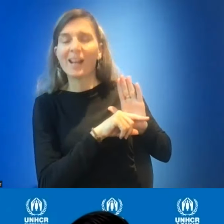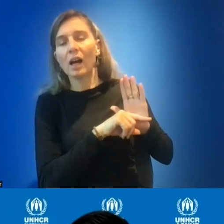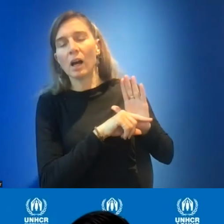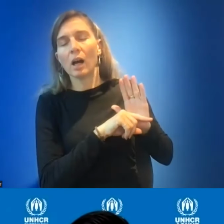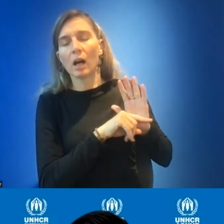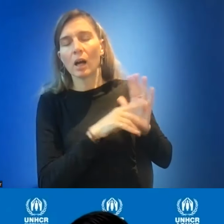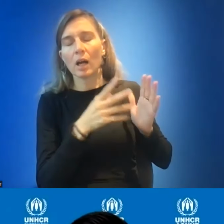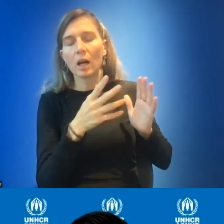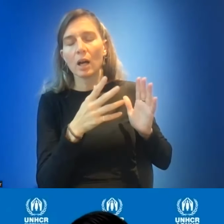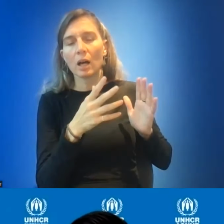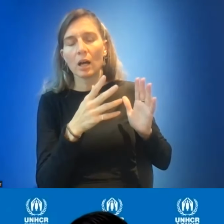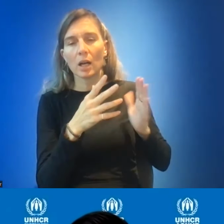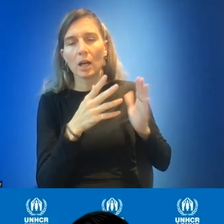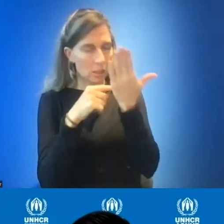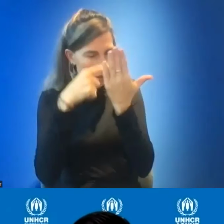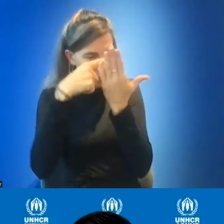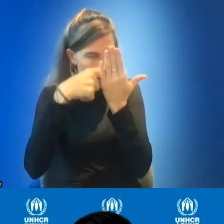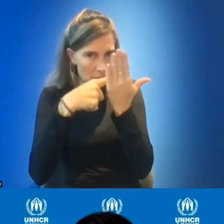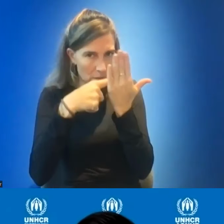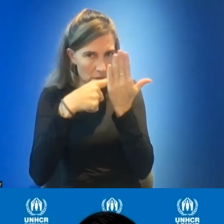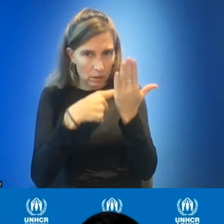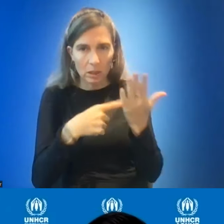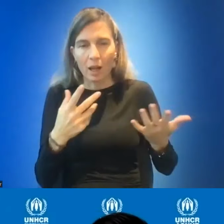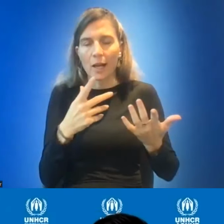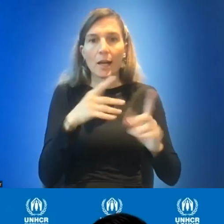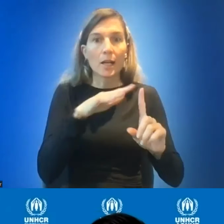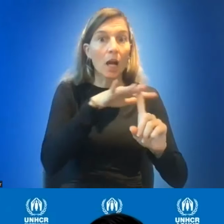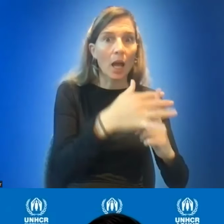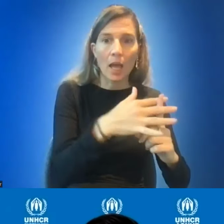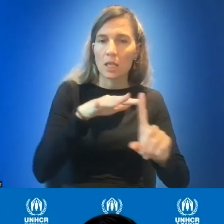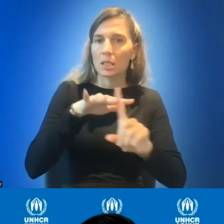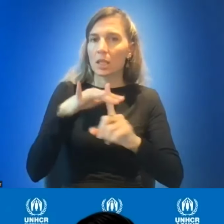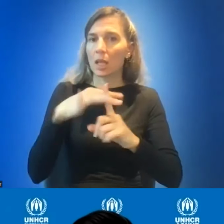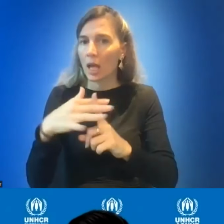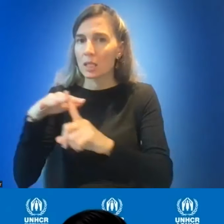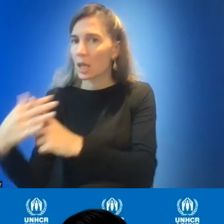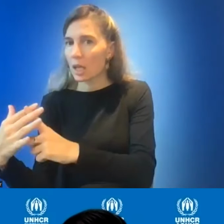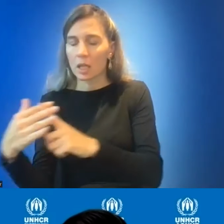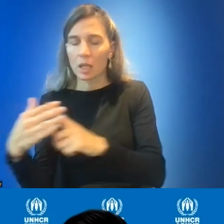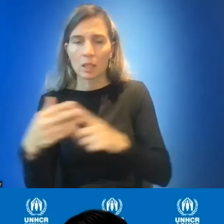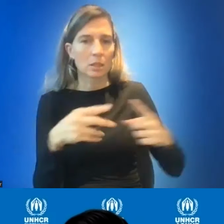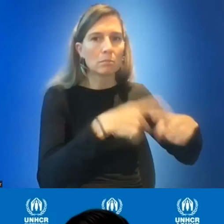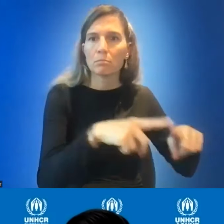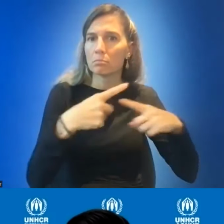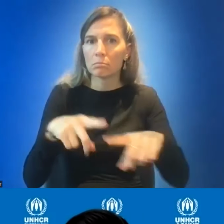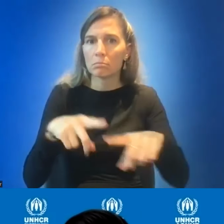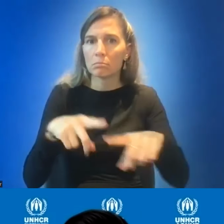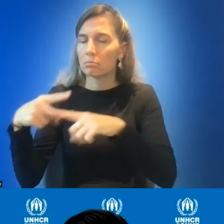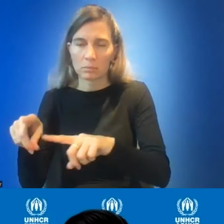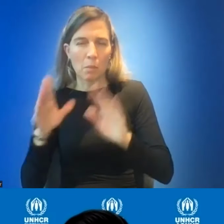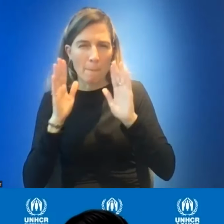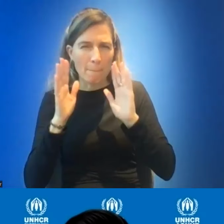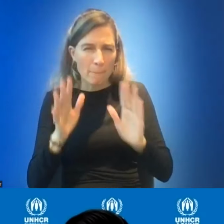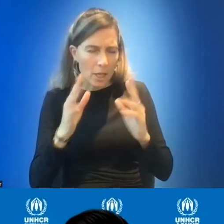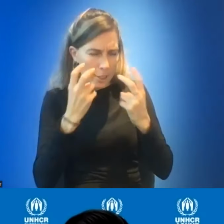So it's a little bit very much case-by-case basis, and exploring, of course, first, whether